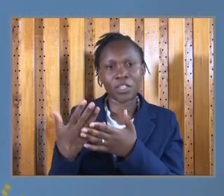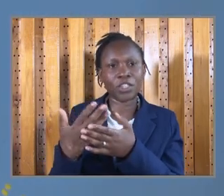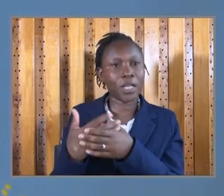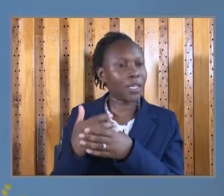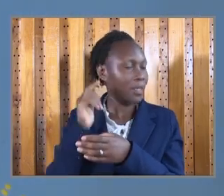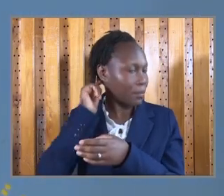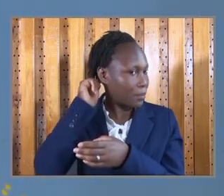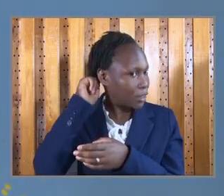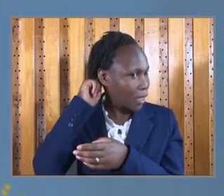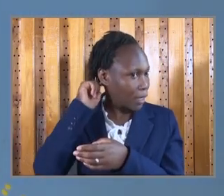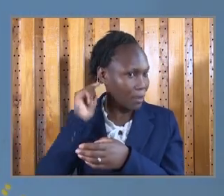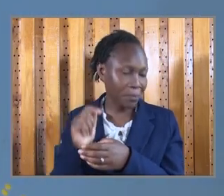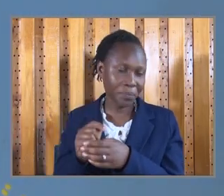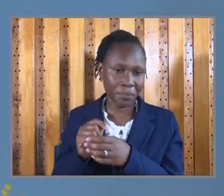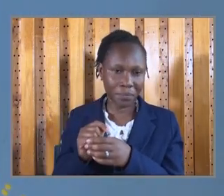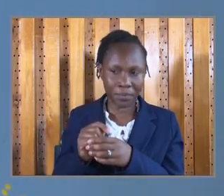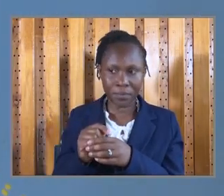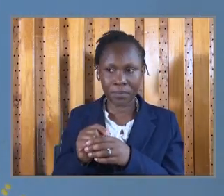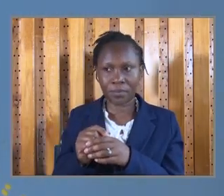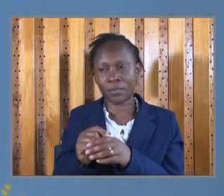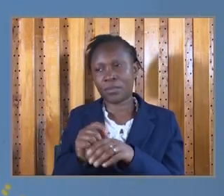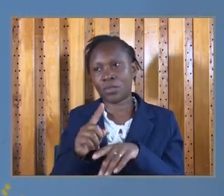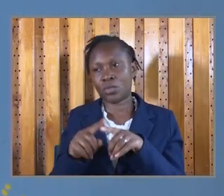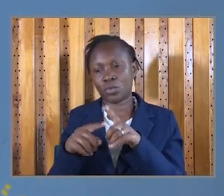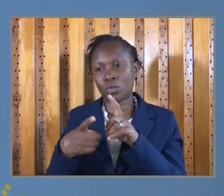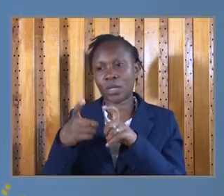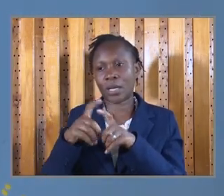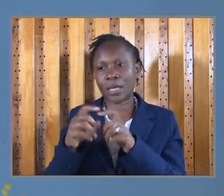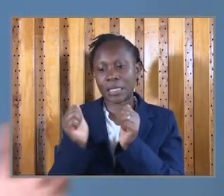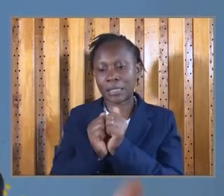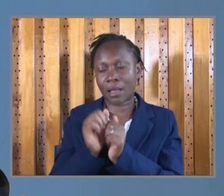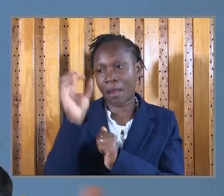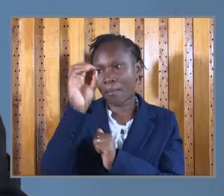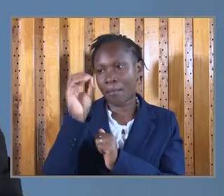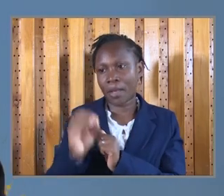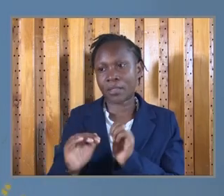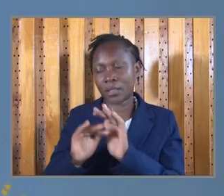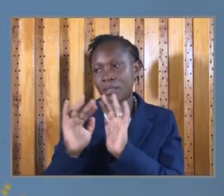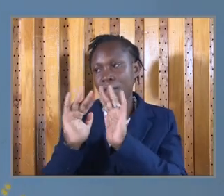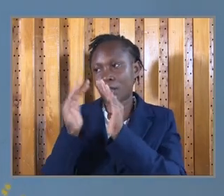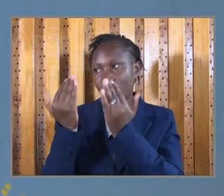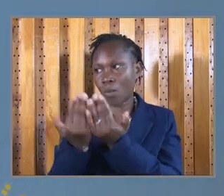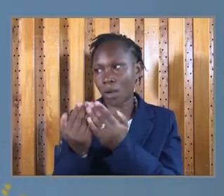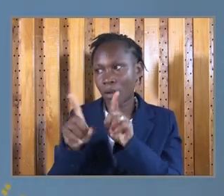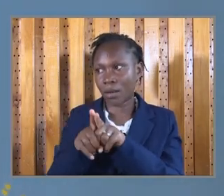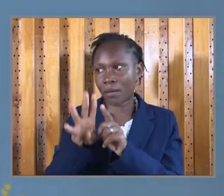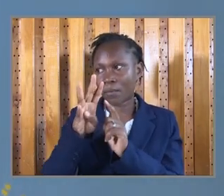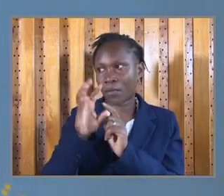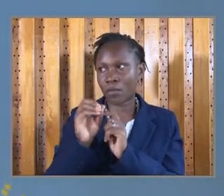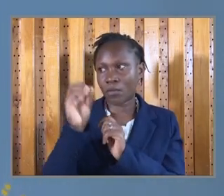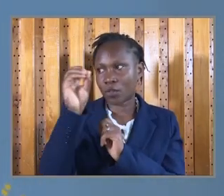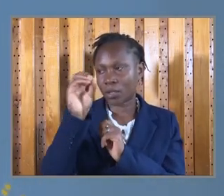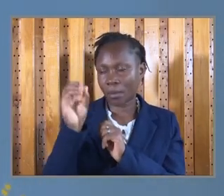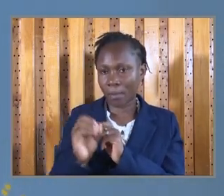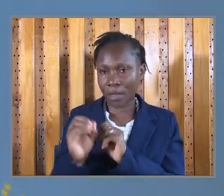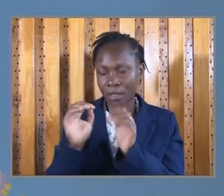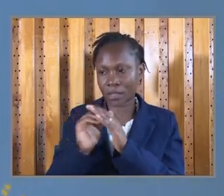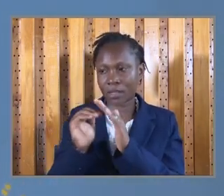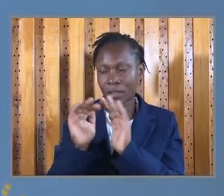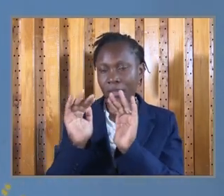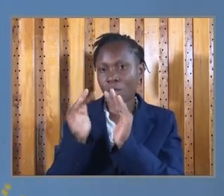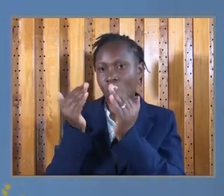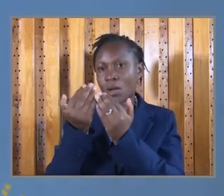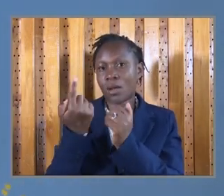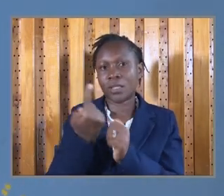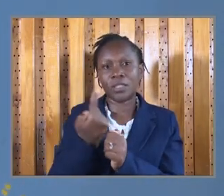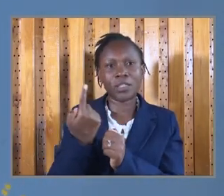Last year, sales of heat pumps increased by 10% across the world and 40% in the European Union alone. More